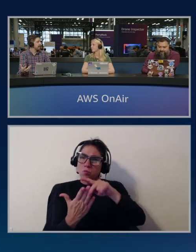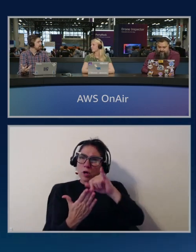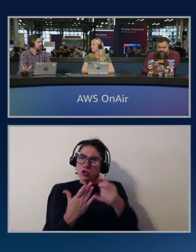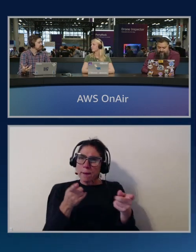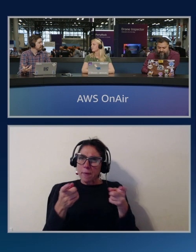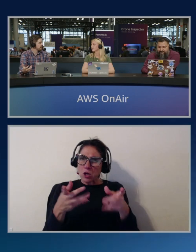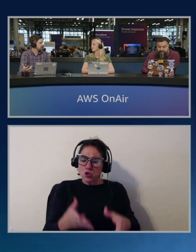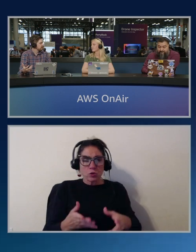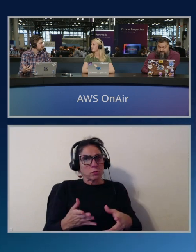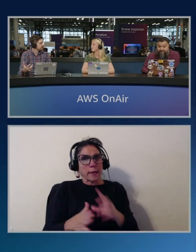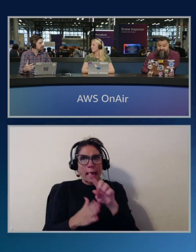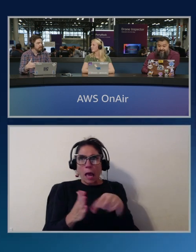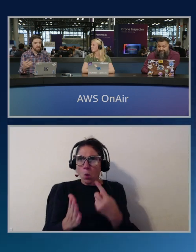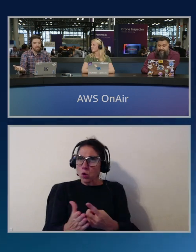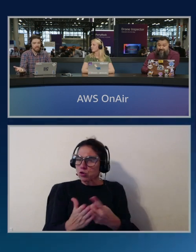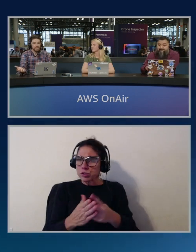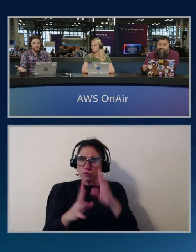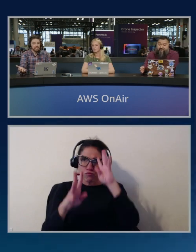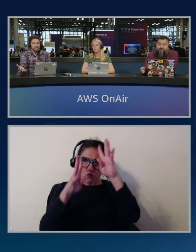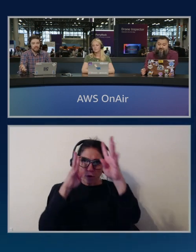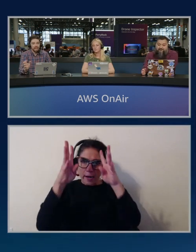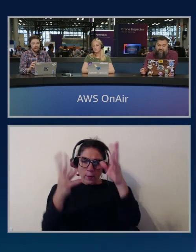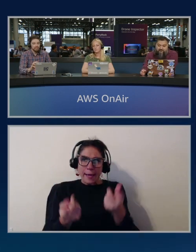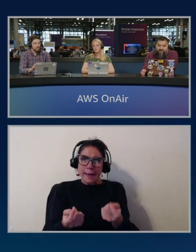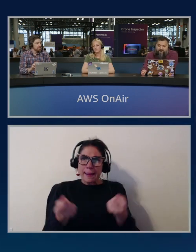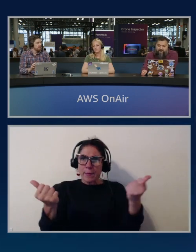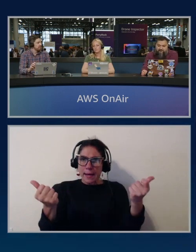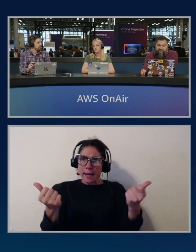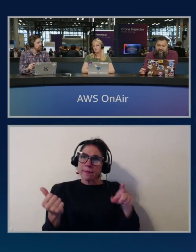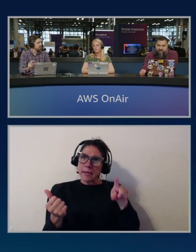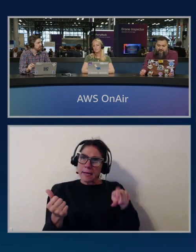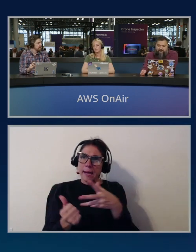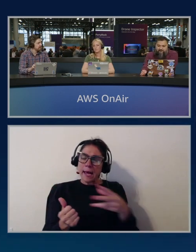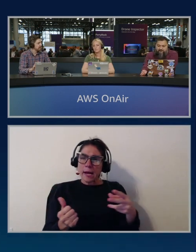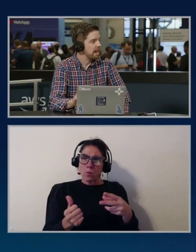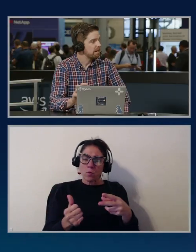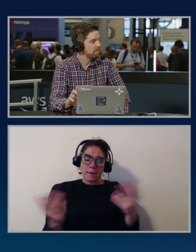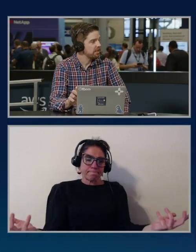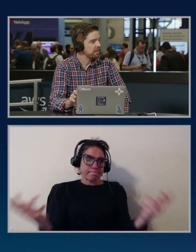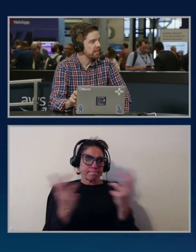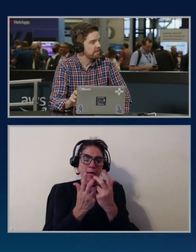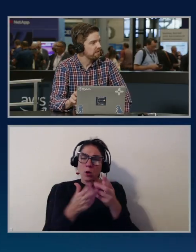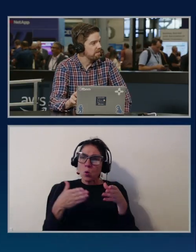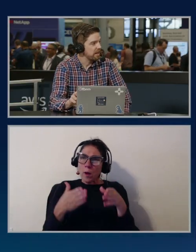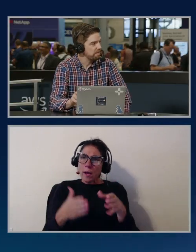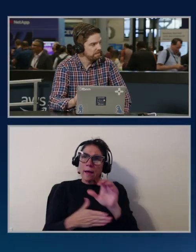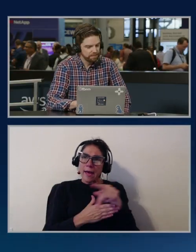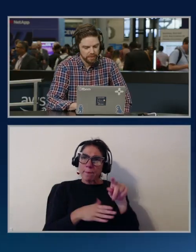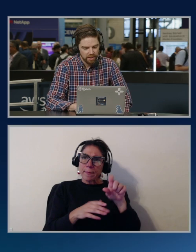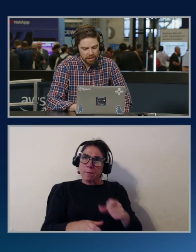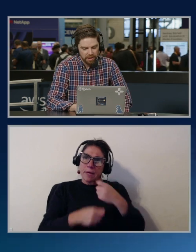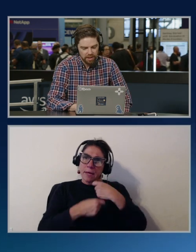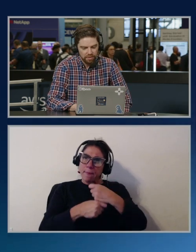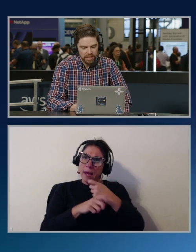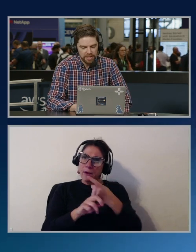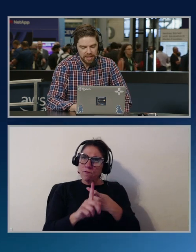spend hours creating. We eliminate that need, and we distill them into a way that the app can be generated from them. We get down here